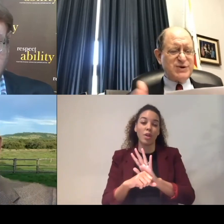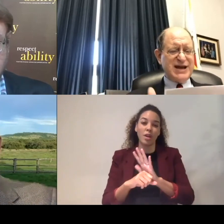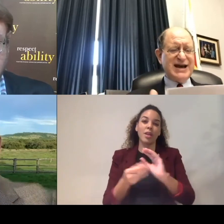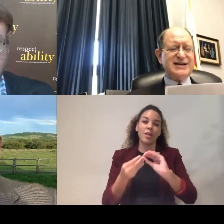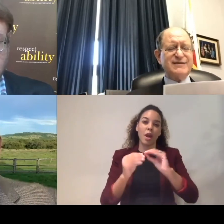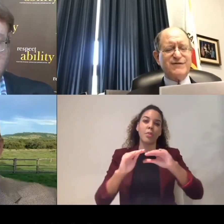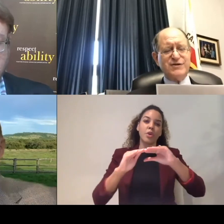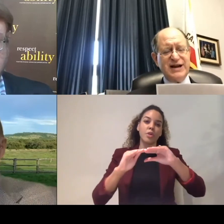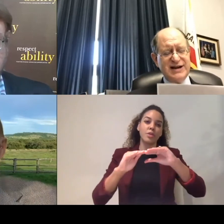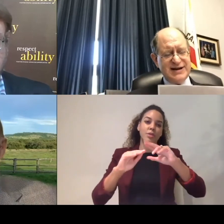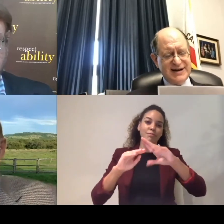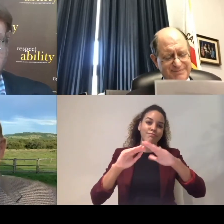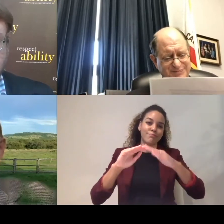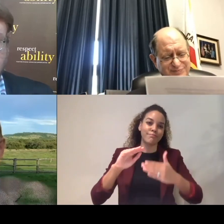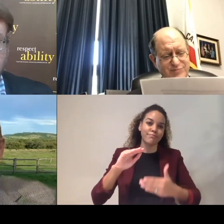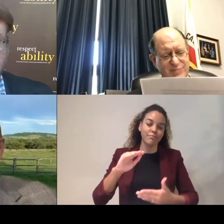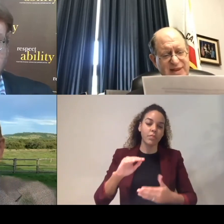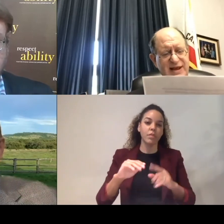success we had in the